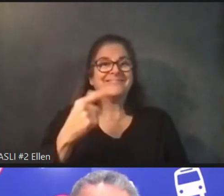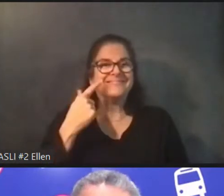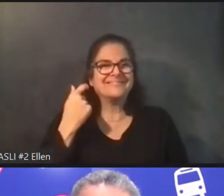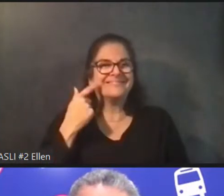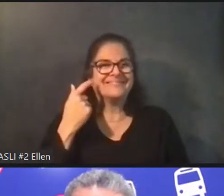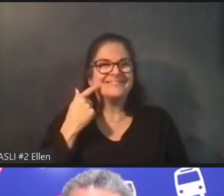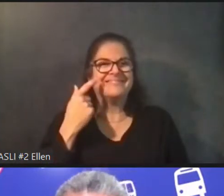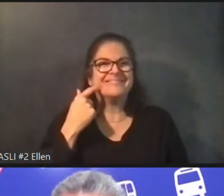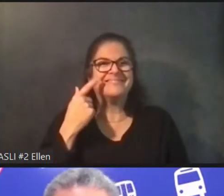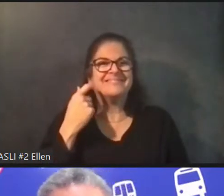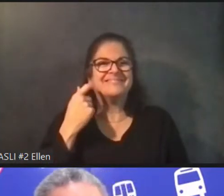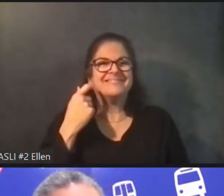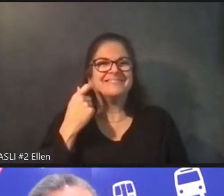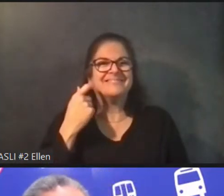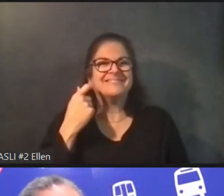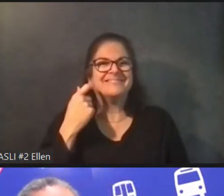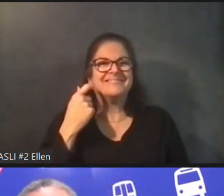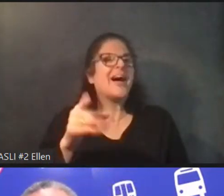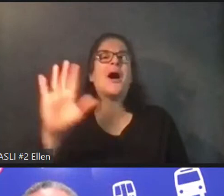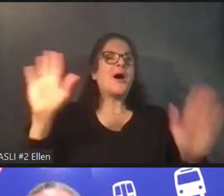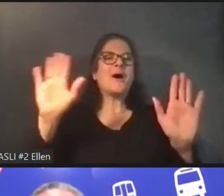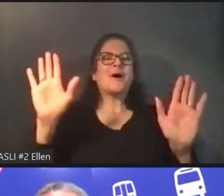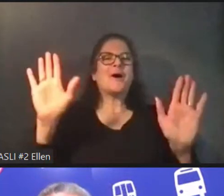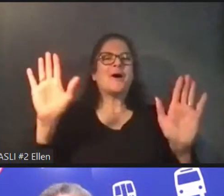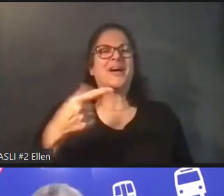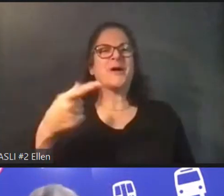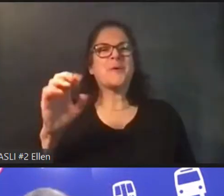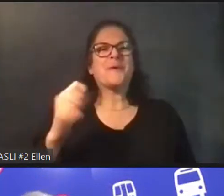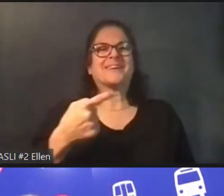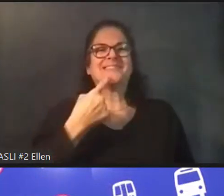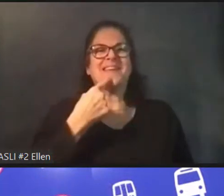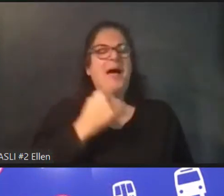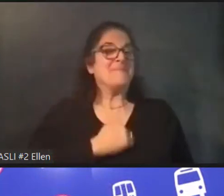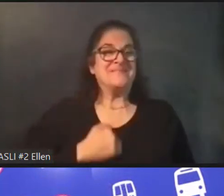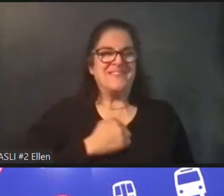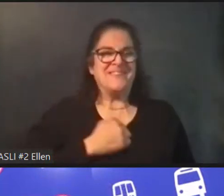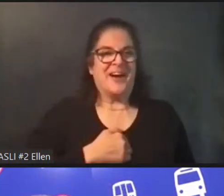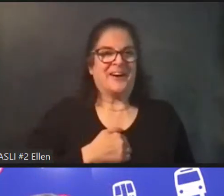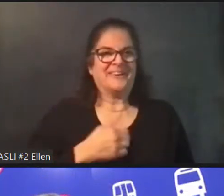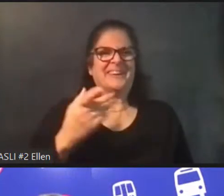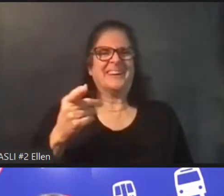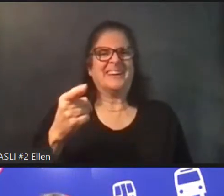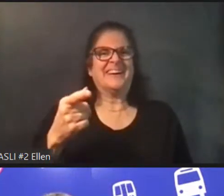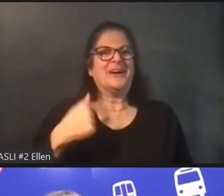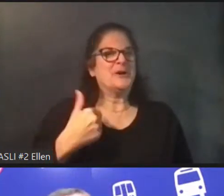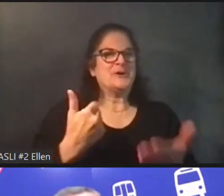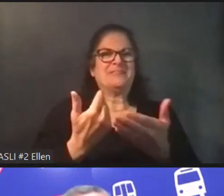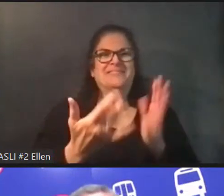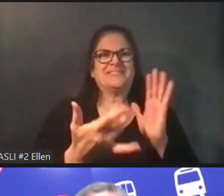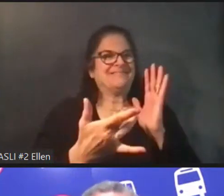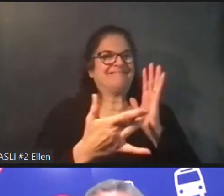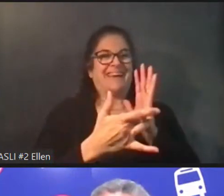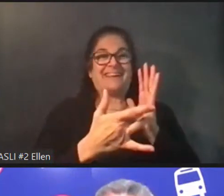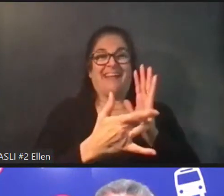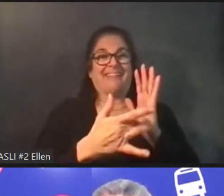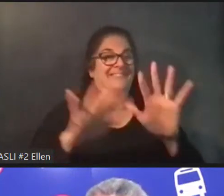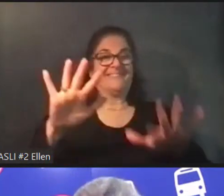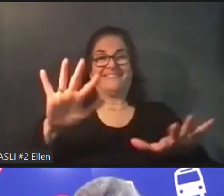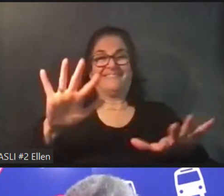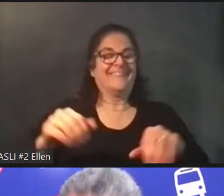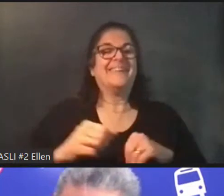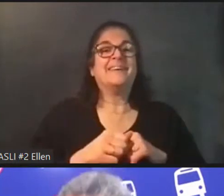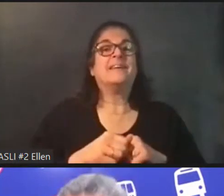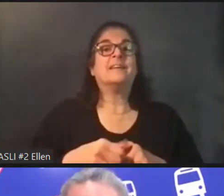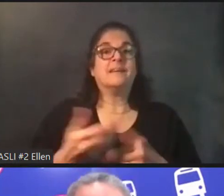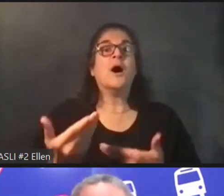Mute. Greg, you're muted. Oh, there you go. Okay, I'm sorry about that. Me and technology. It was the motion has